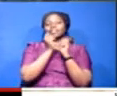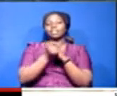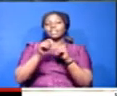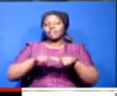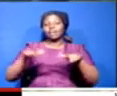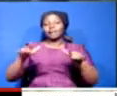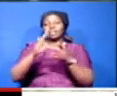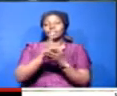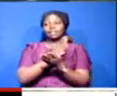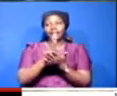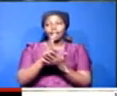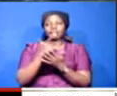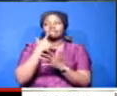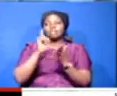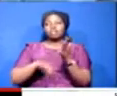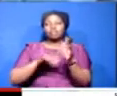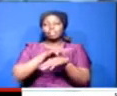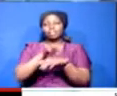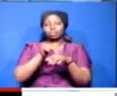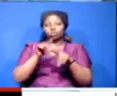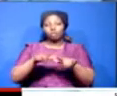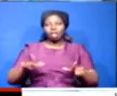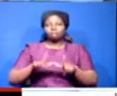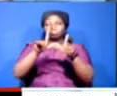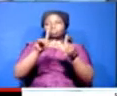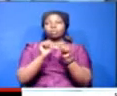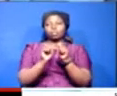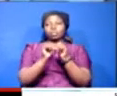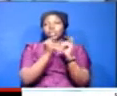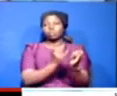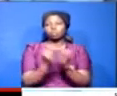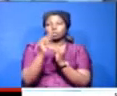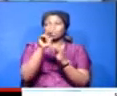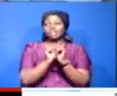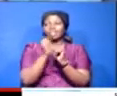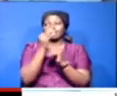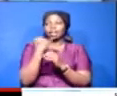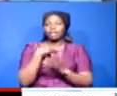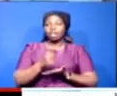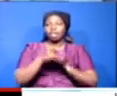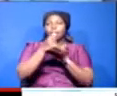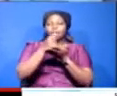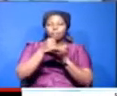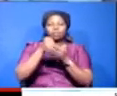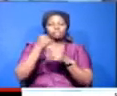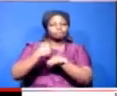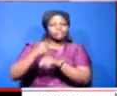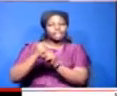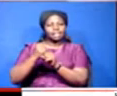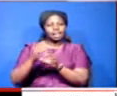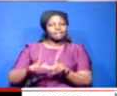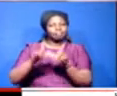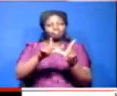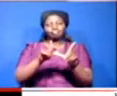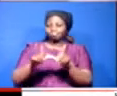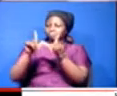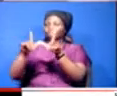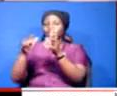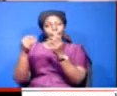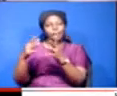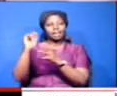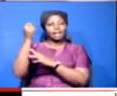Program, which his administration introduced in 2013, has helped in processing and issuing title deeds to many citizens. This has been